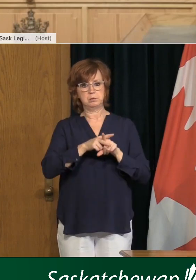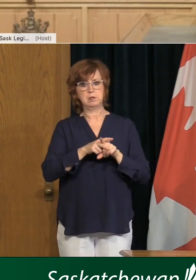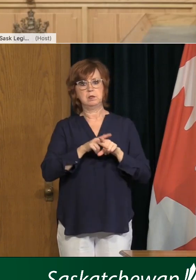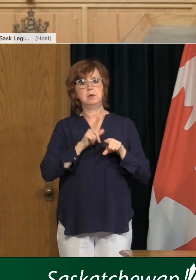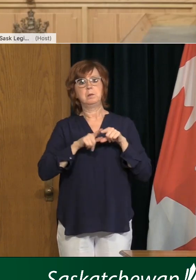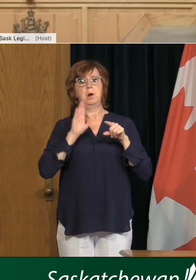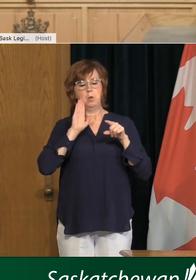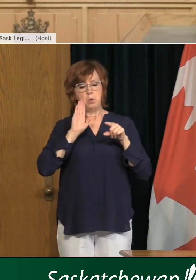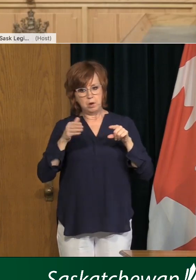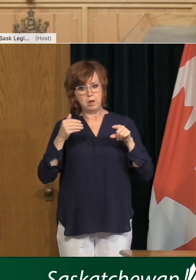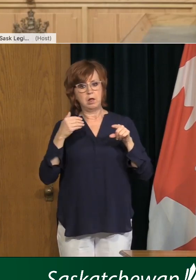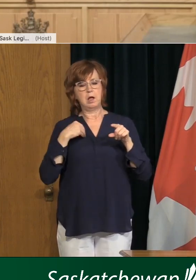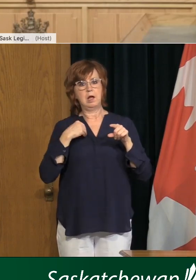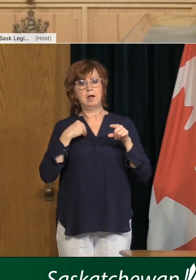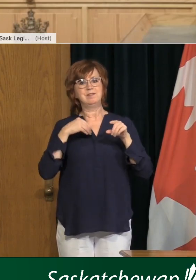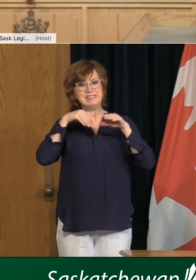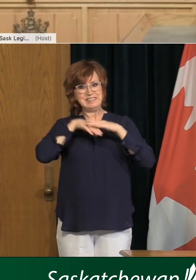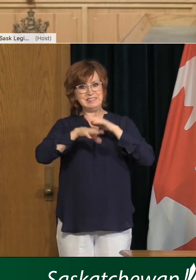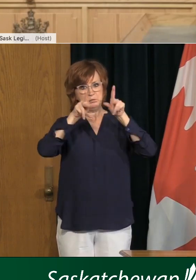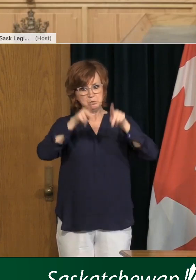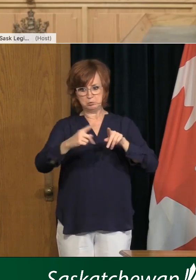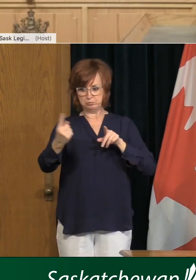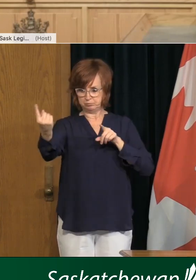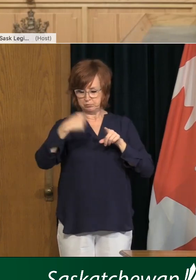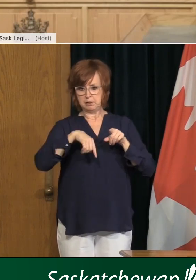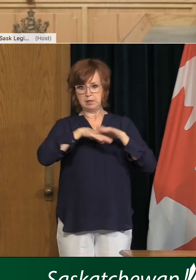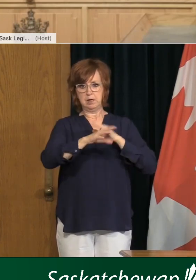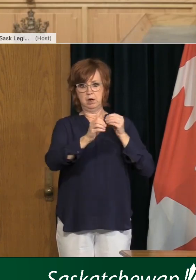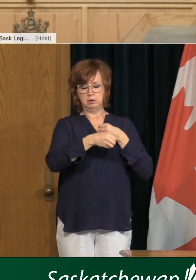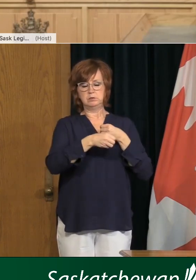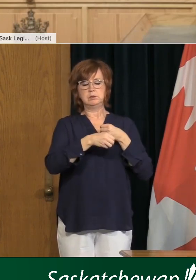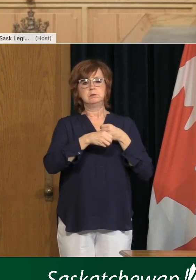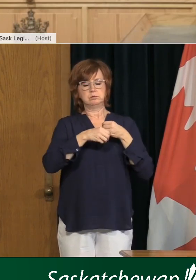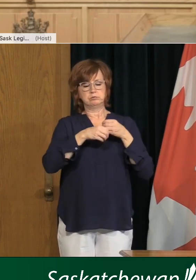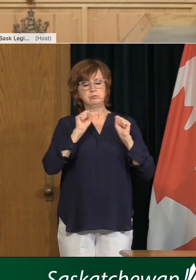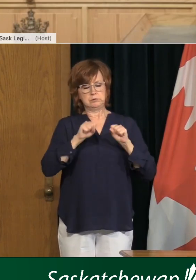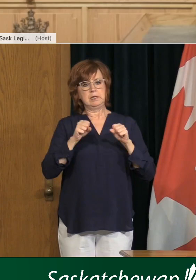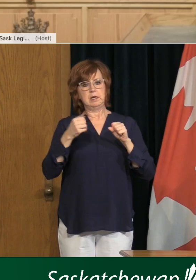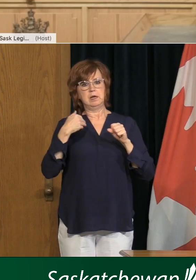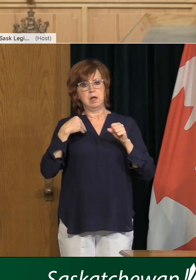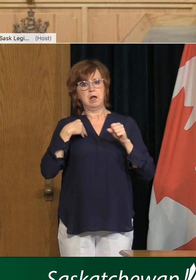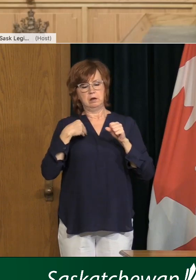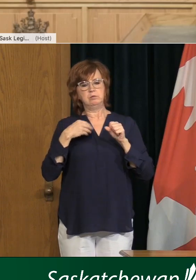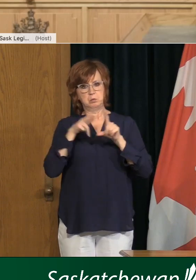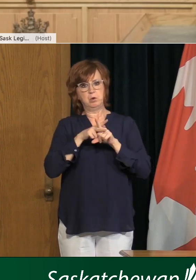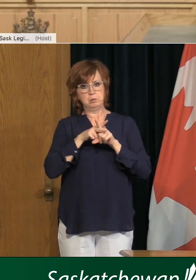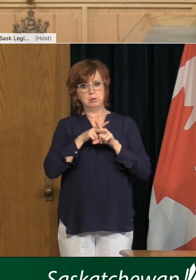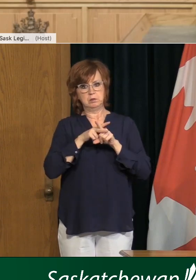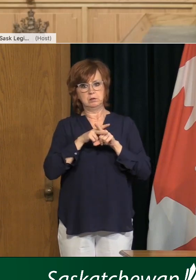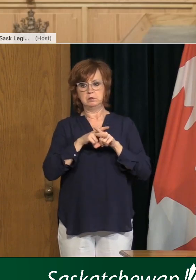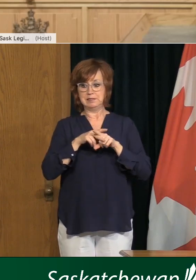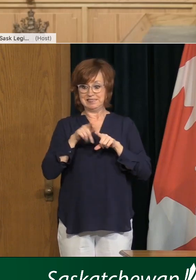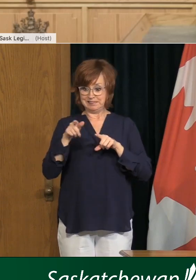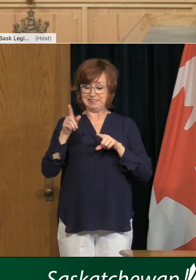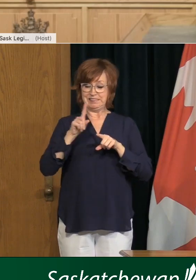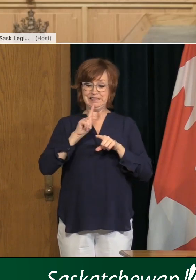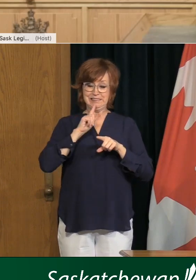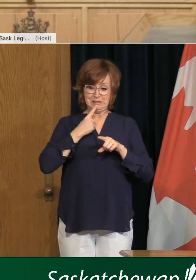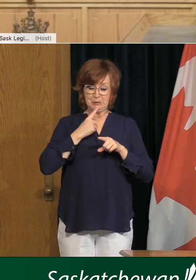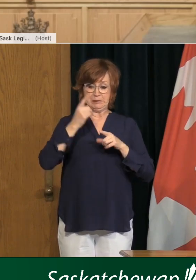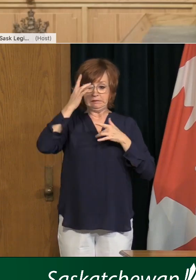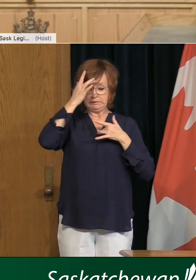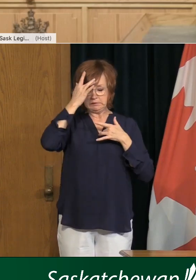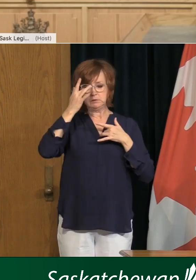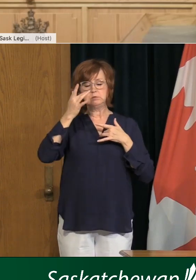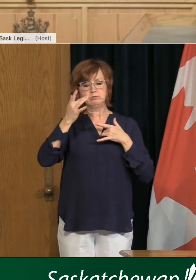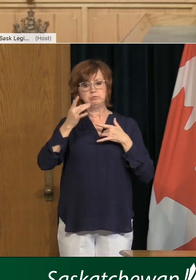those are appropriate and necessary and safe. People with chronic diseases, of course, will be prioritized in the system